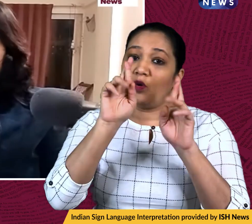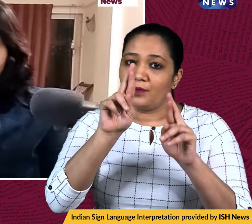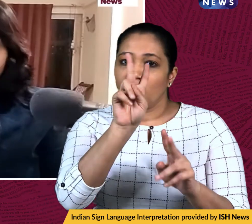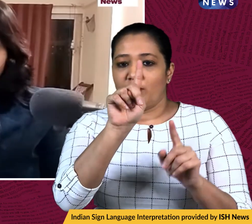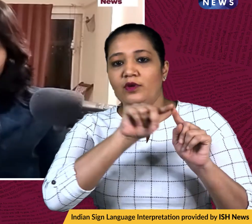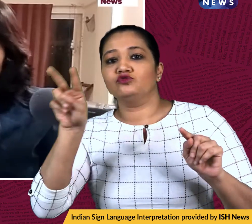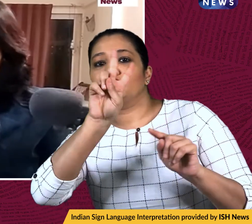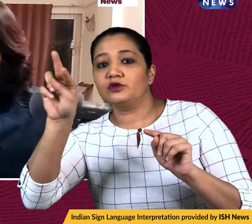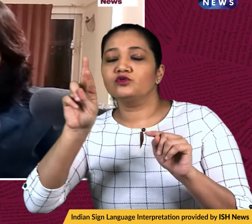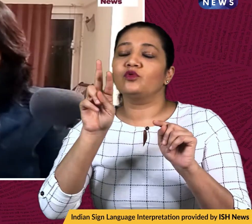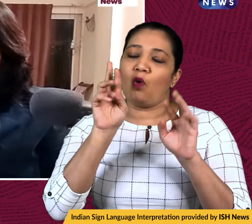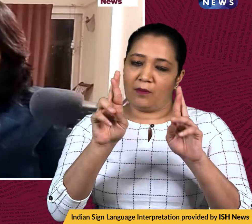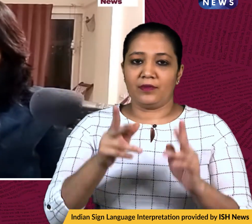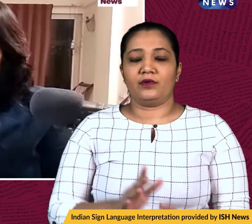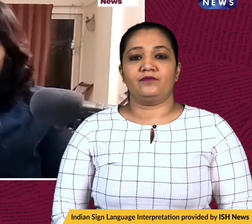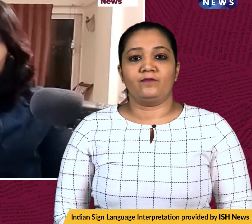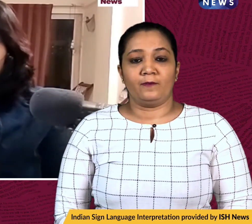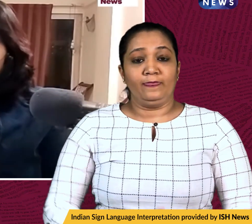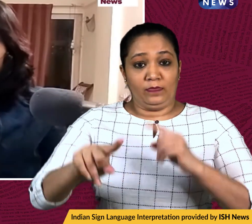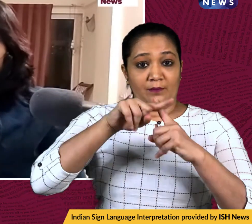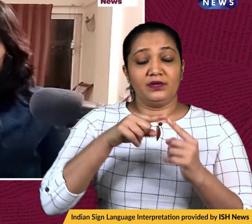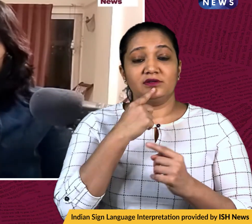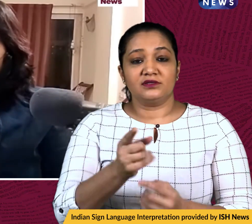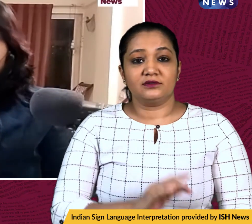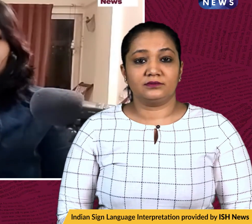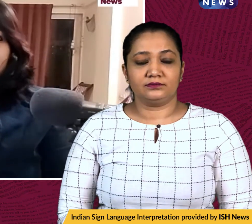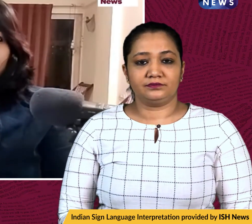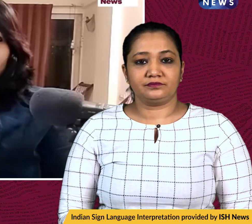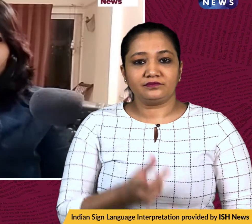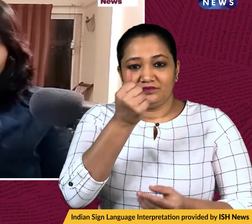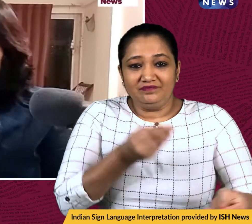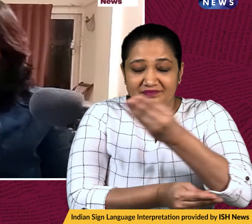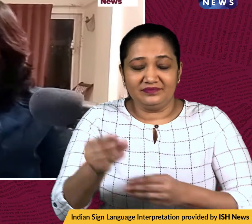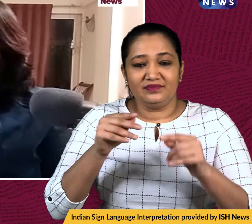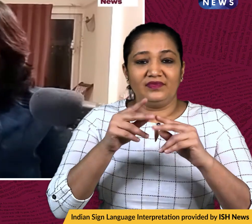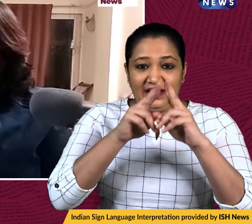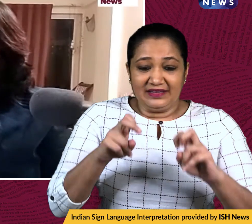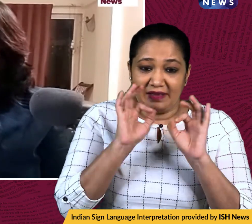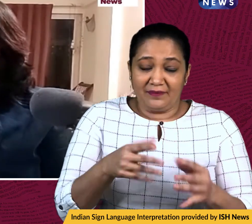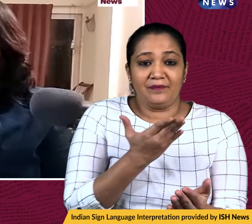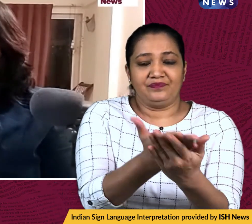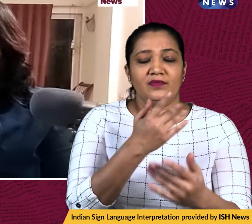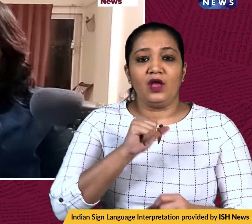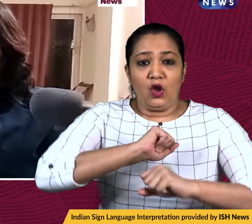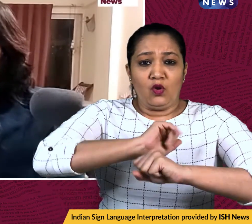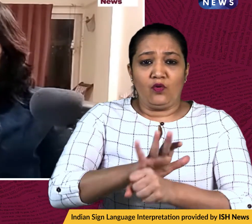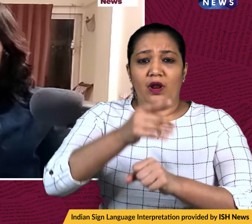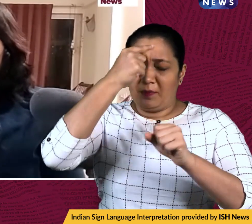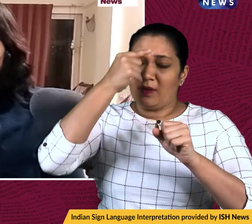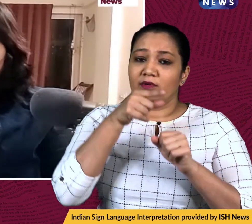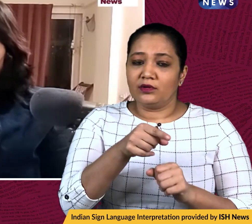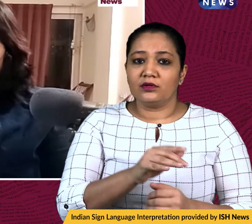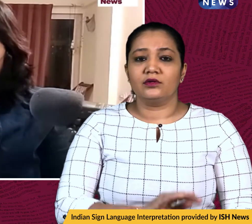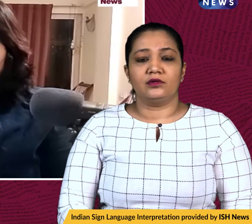is what this survey says. In the meantime, according to the Economic Survey 21-22, the COVID pandemic has had